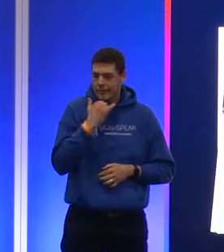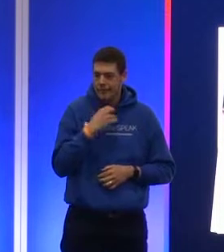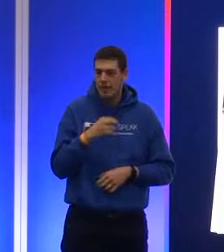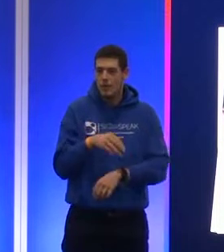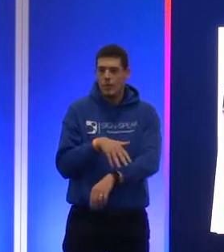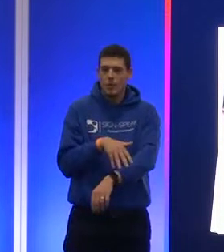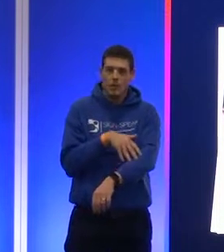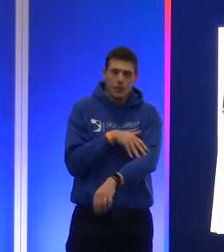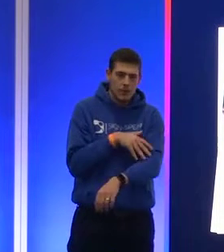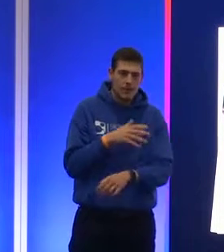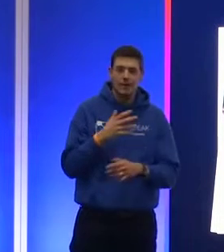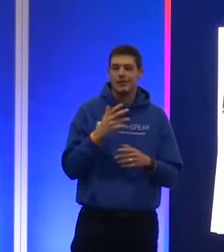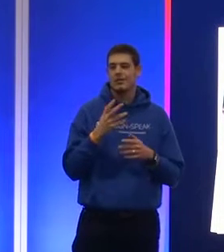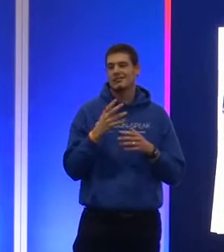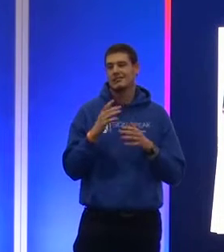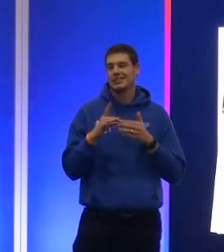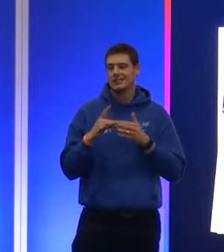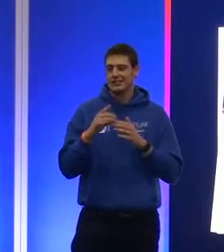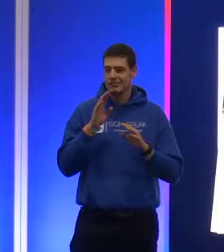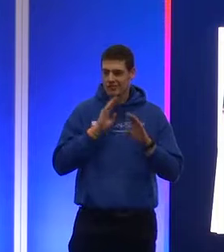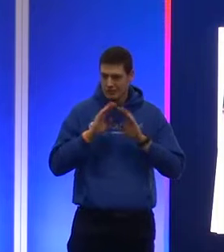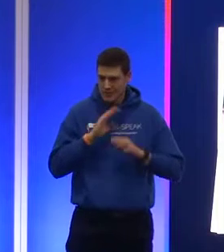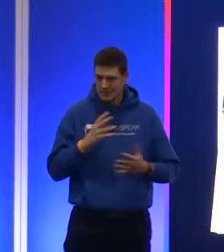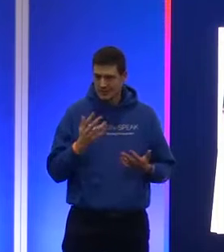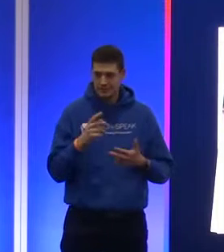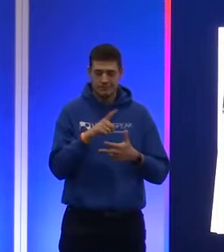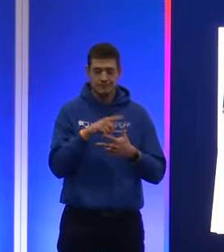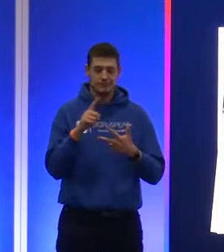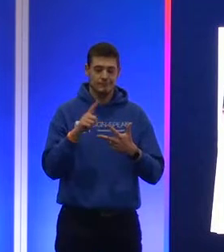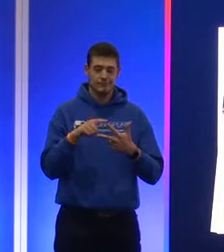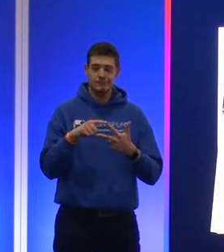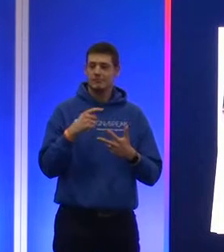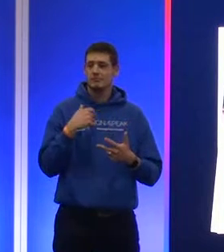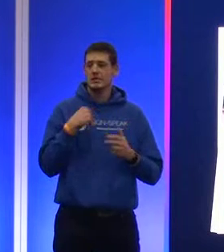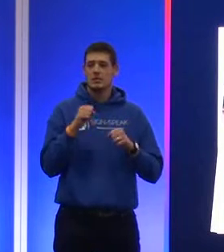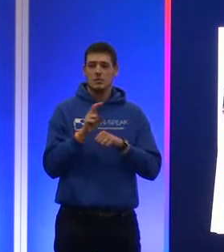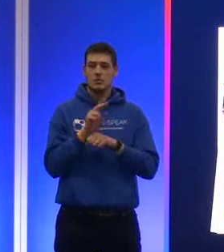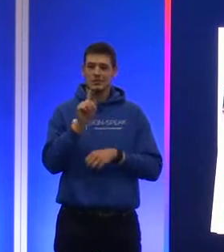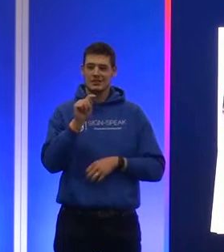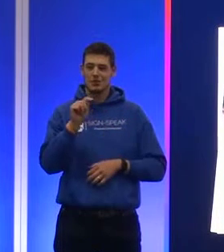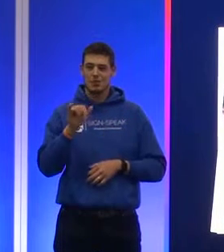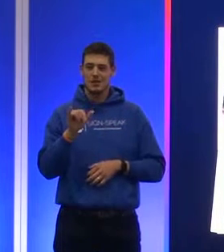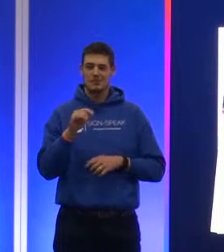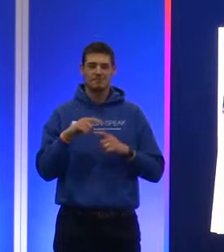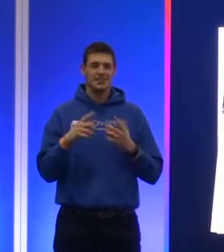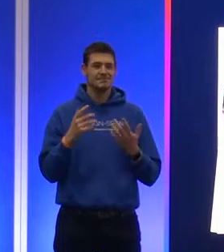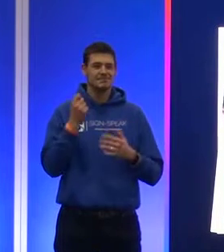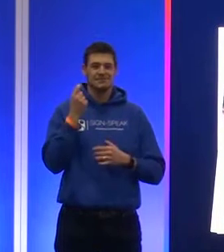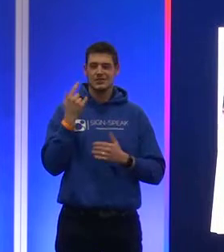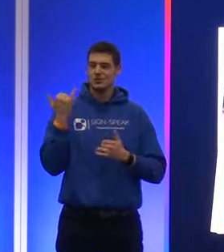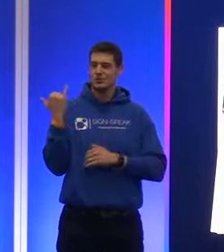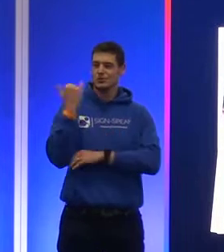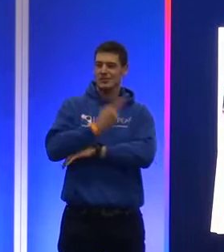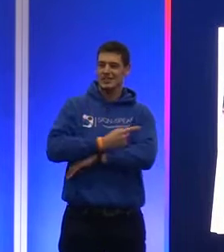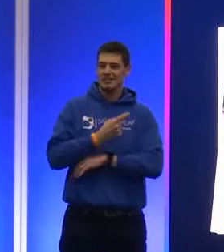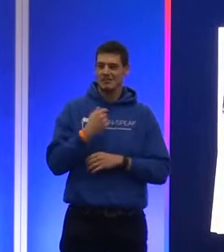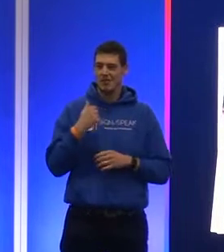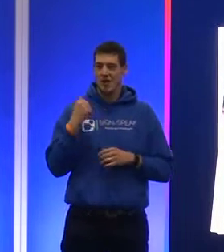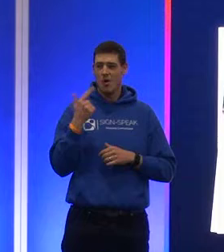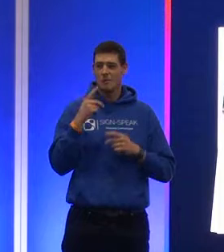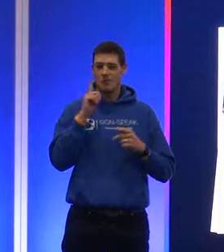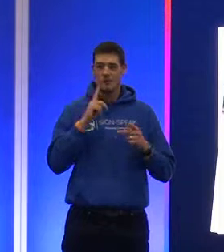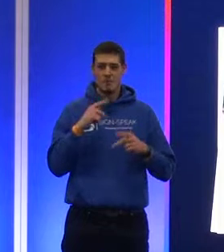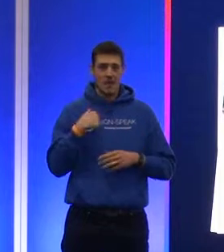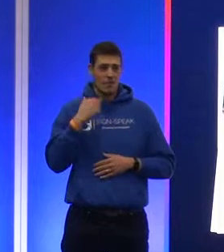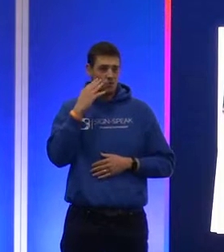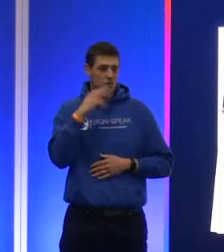would be written or texting, which leads to frustration and it is prone to error. The second option